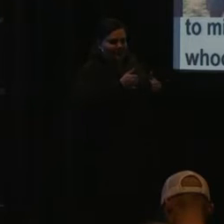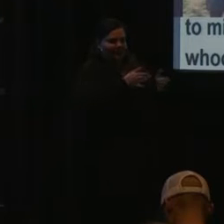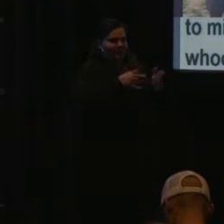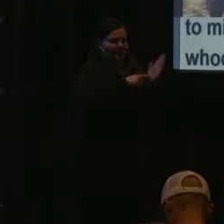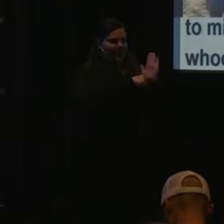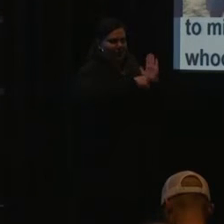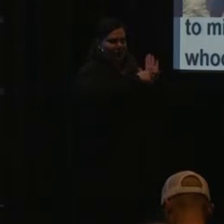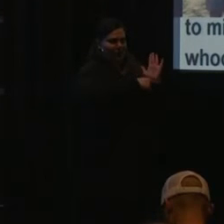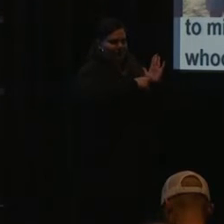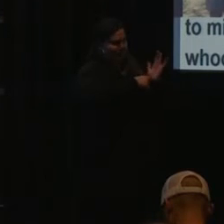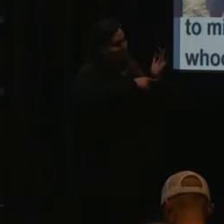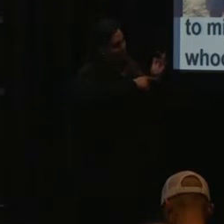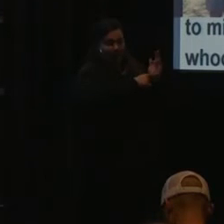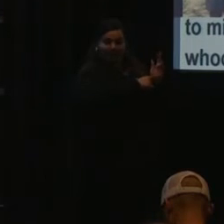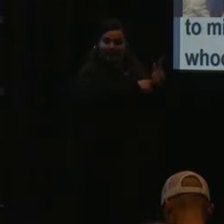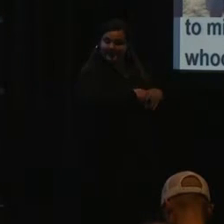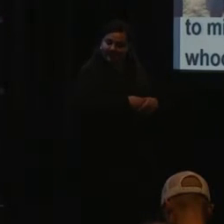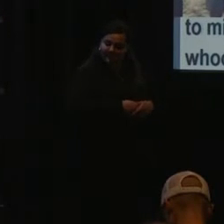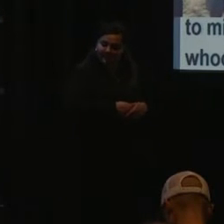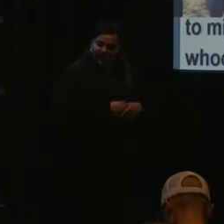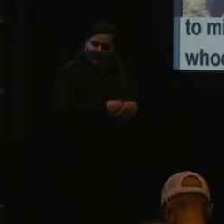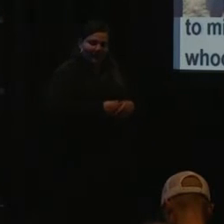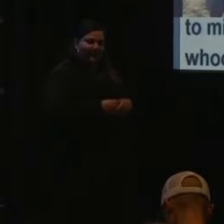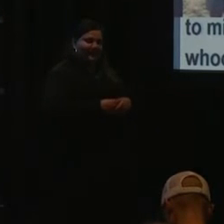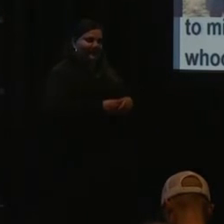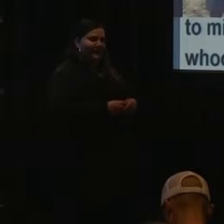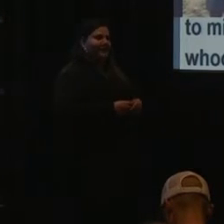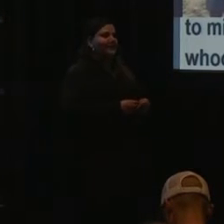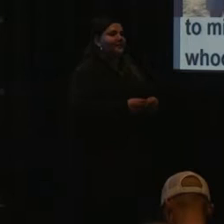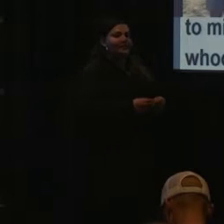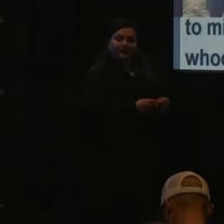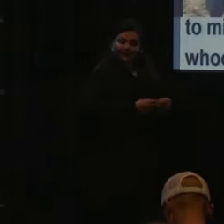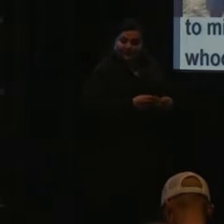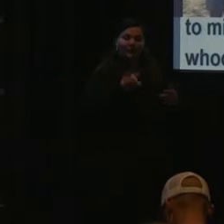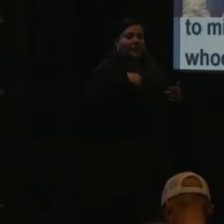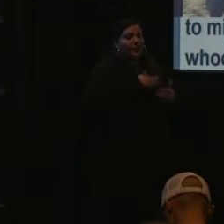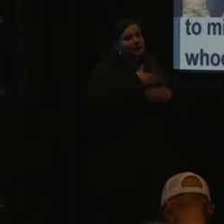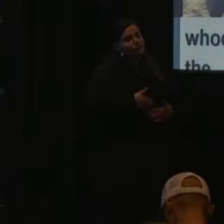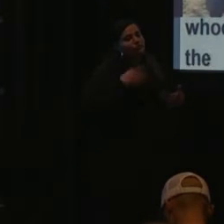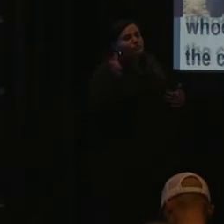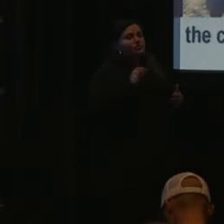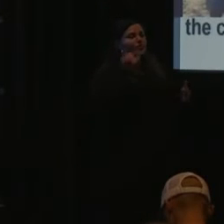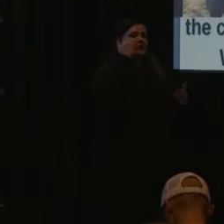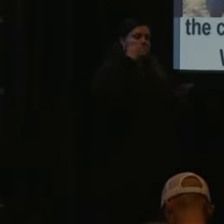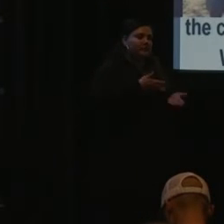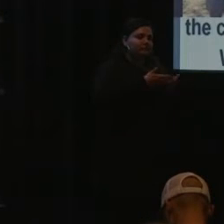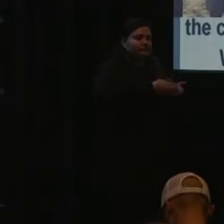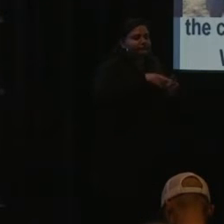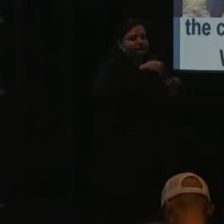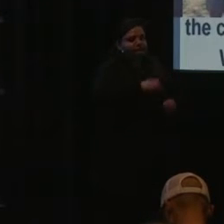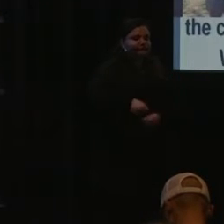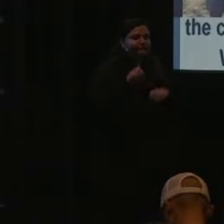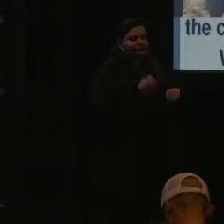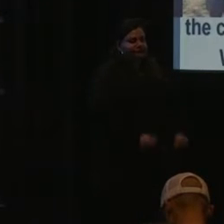We depend on the river too, whether we're enjoying it by barge or we're taking a selfie from a canoe on the Goliad paddling